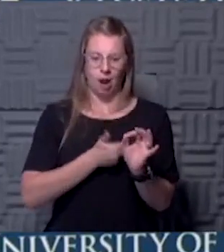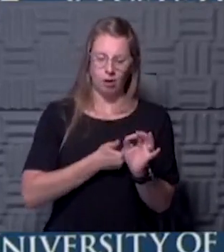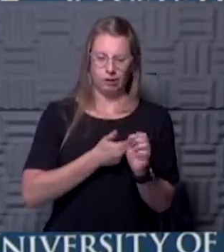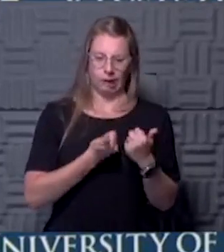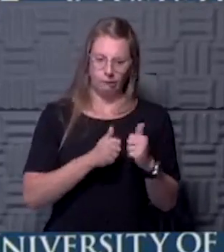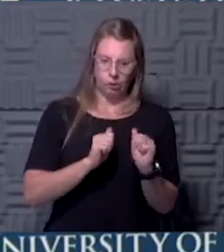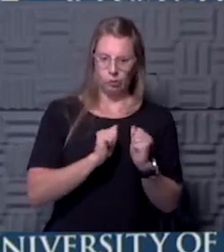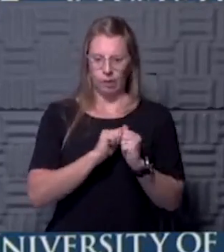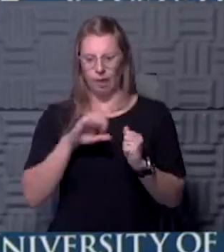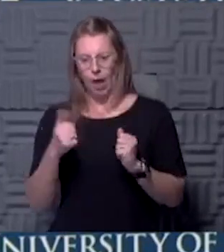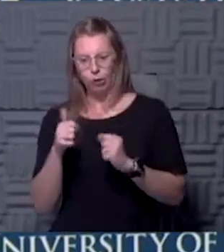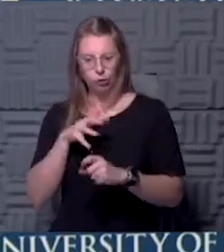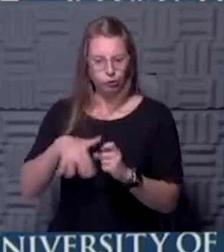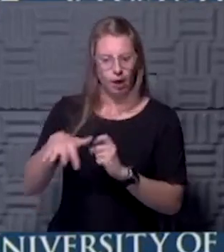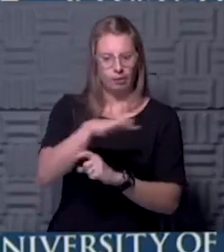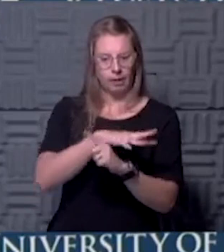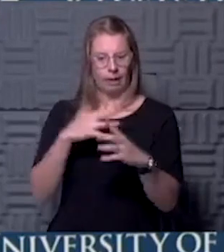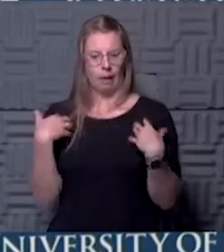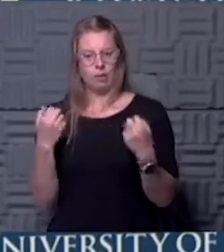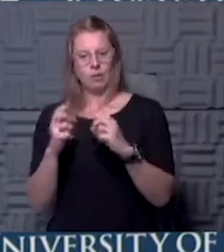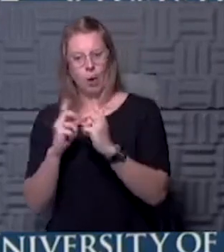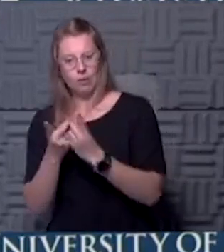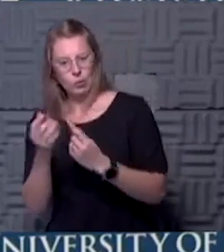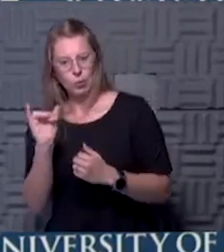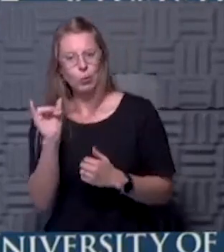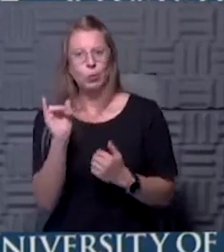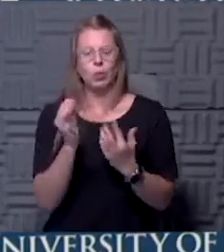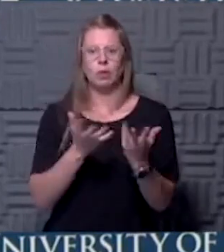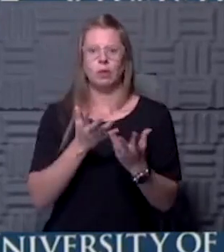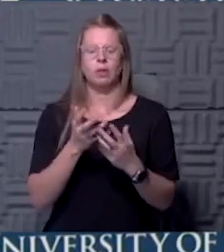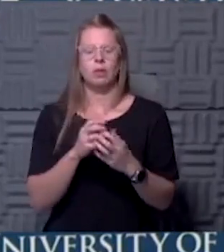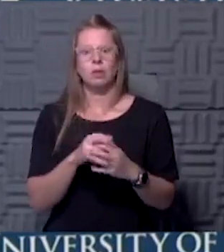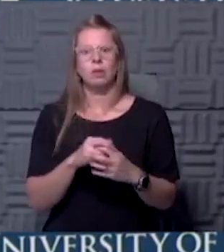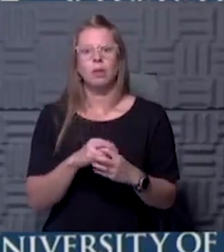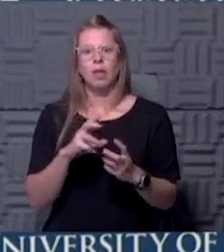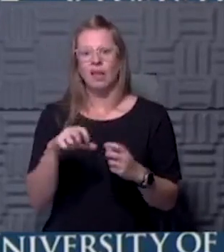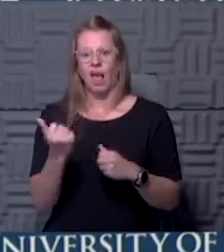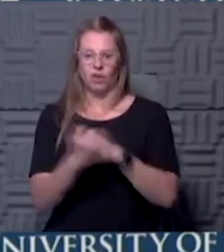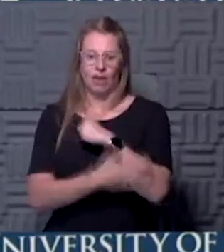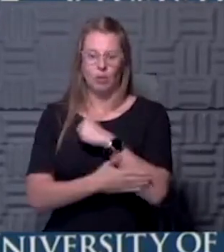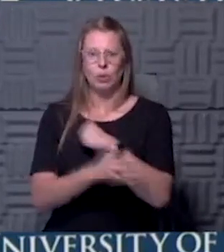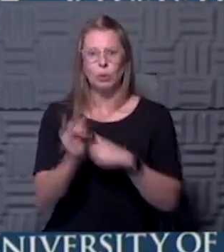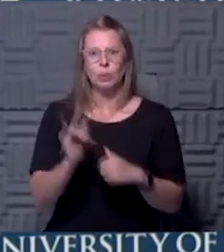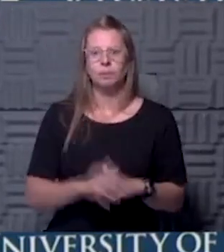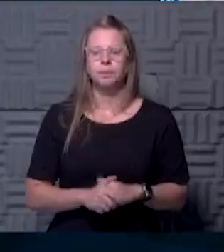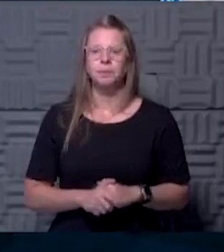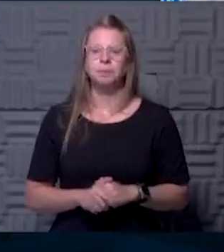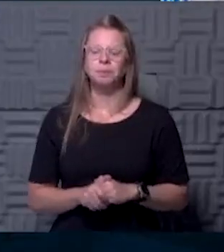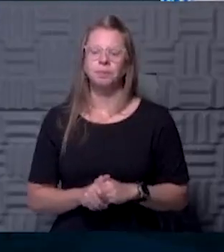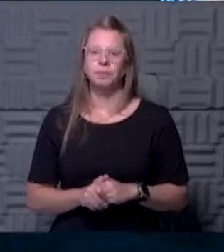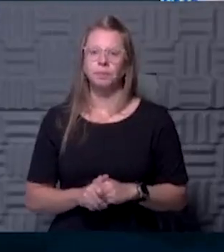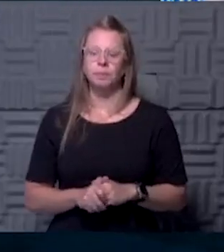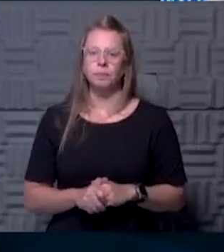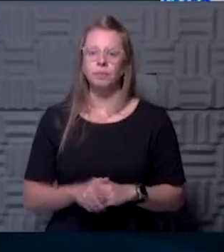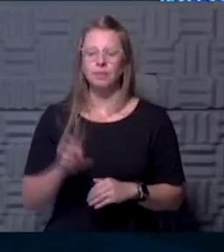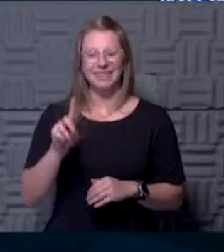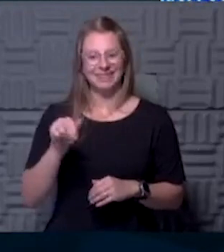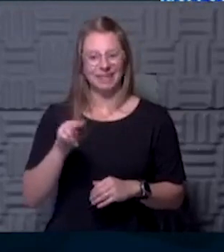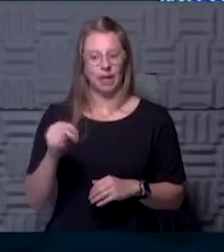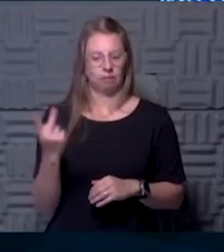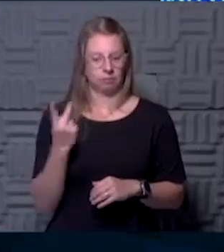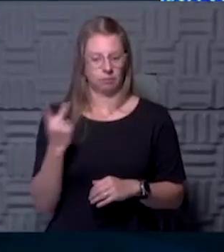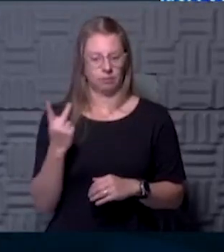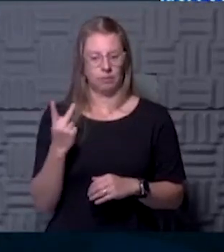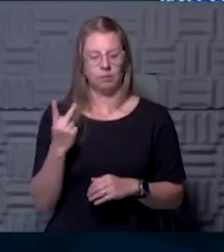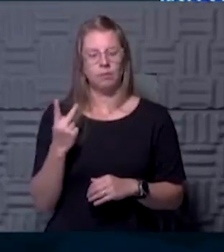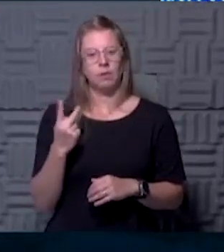surrounding health departments in other jurisdictions. Dan and I had the pleasure of hearing